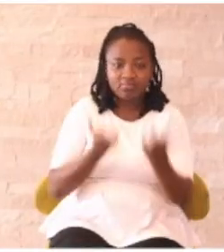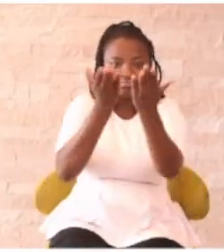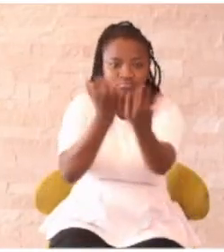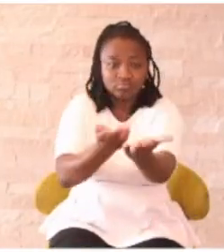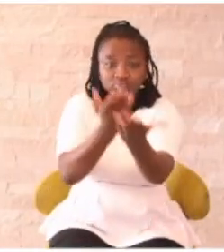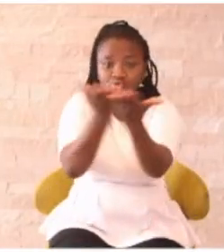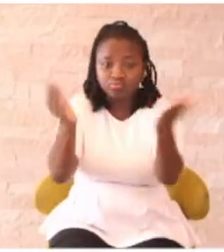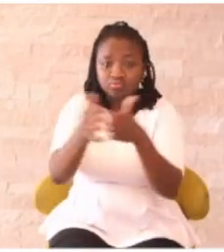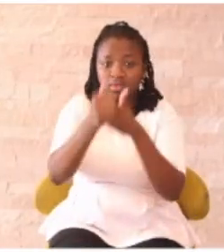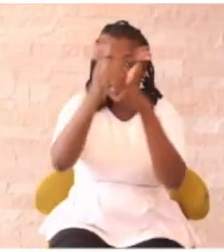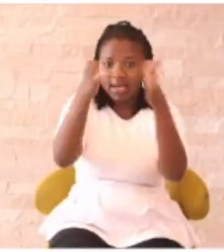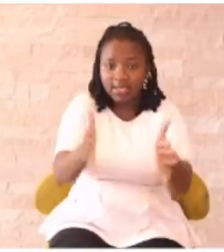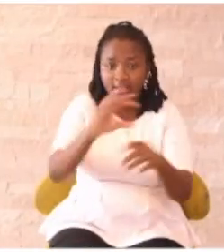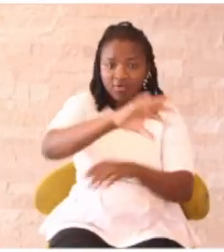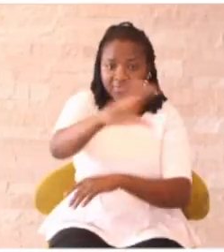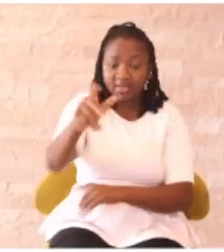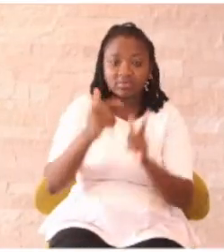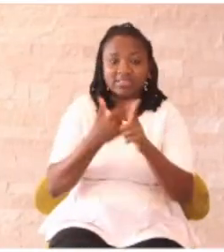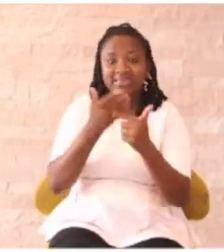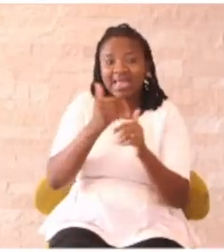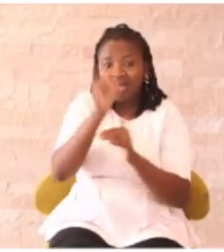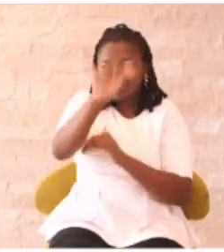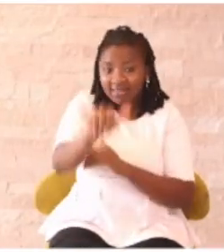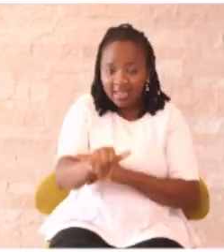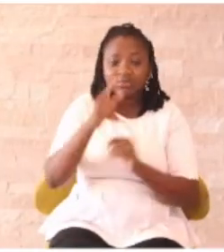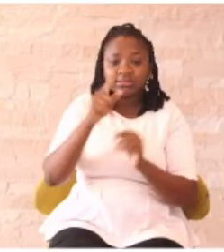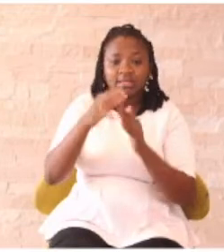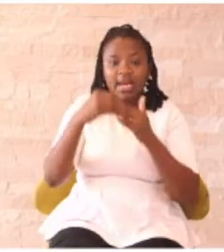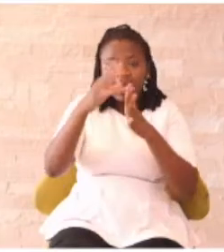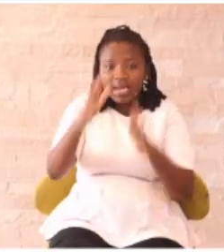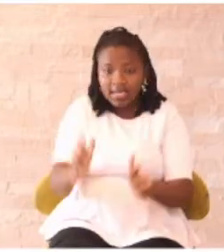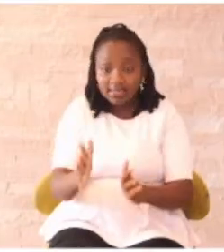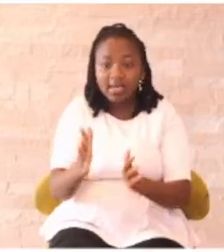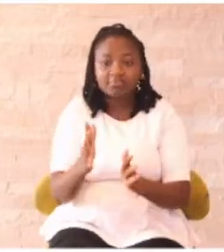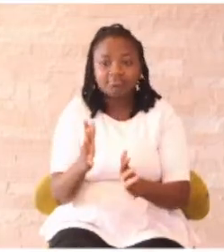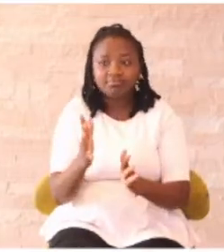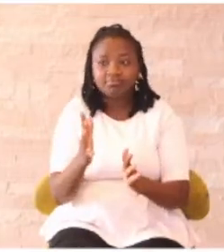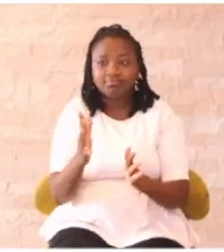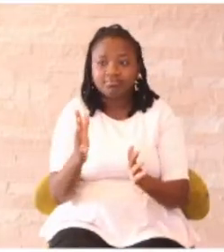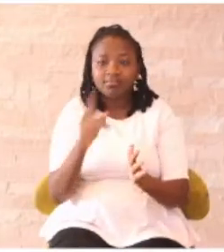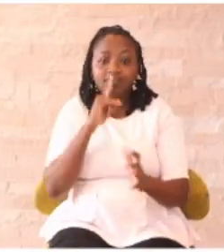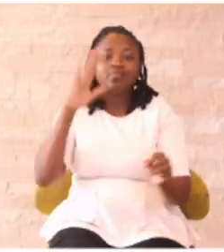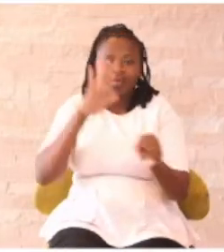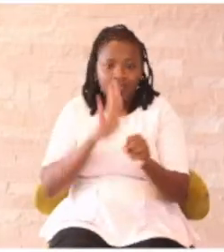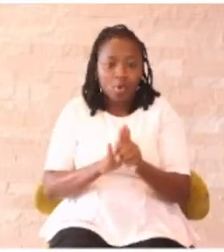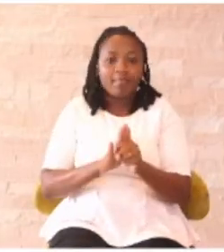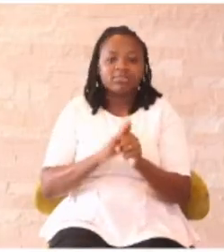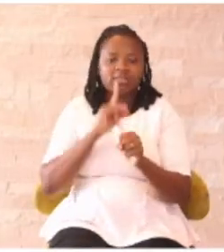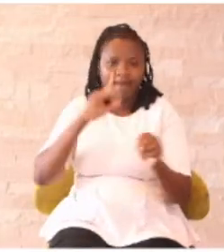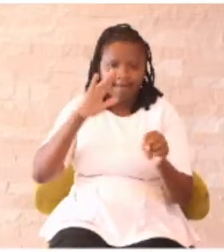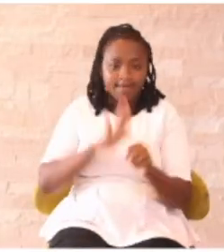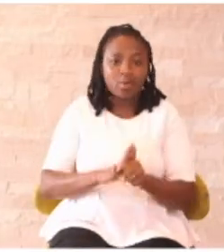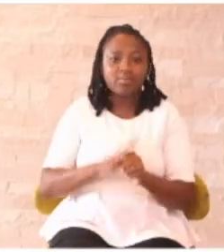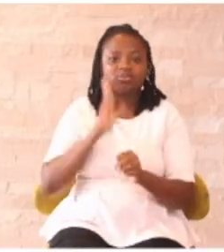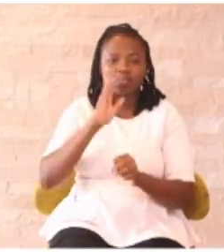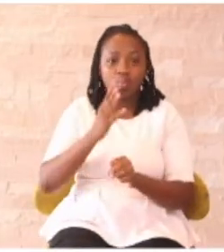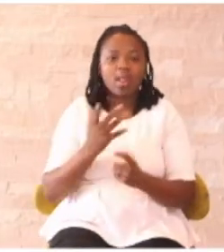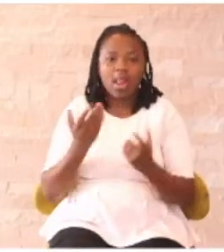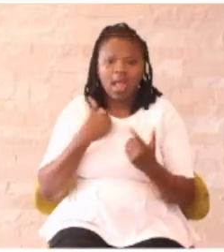leadership, and then afterwards, when the leadership promised to